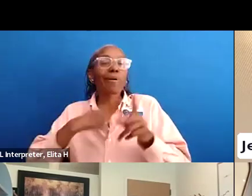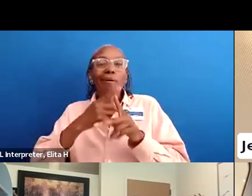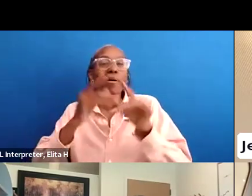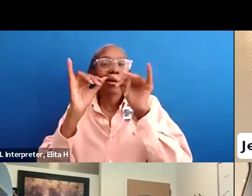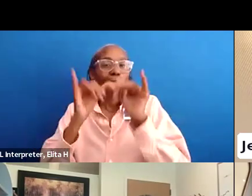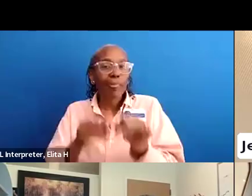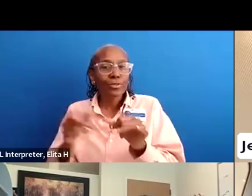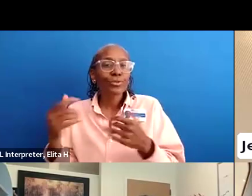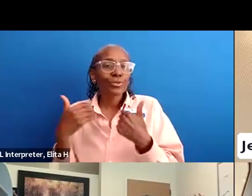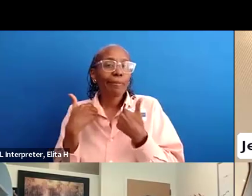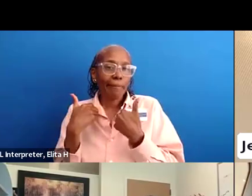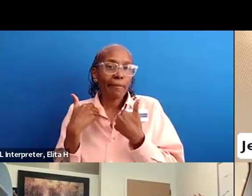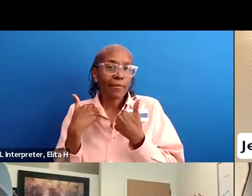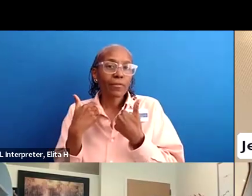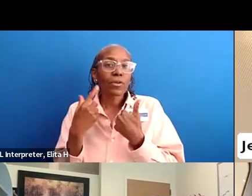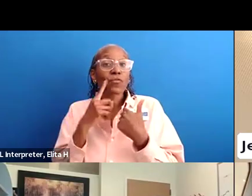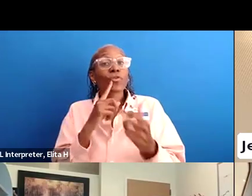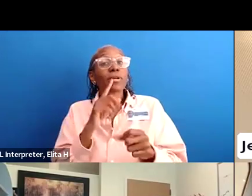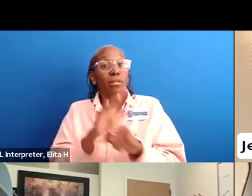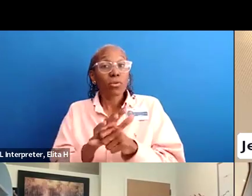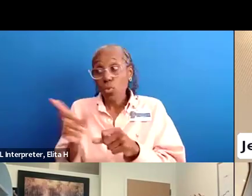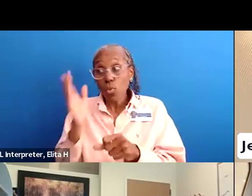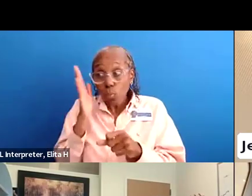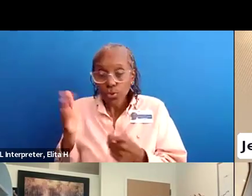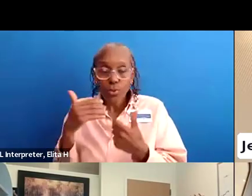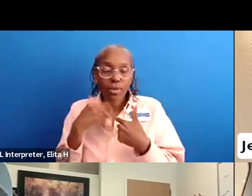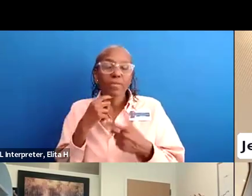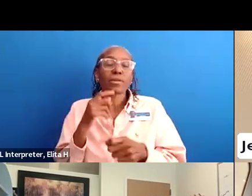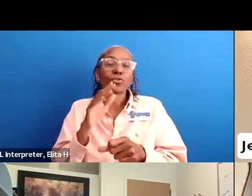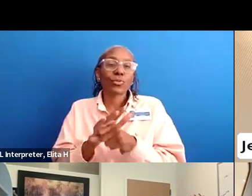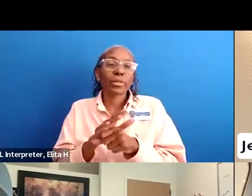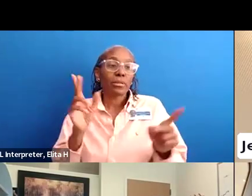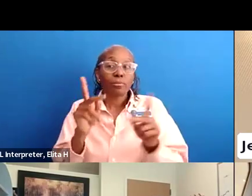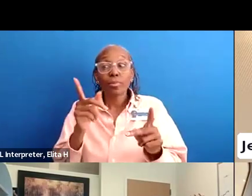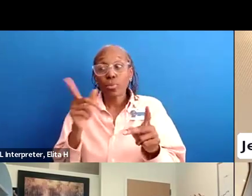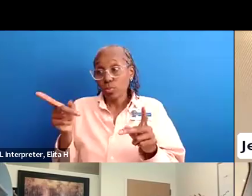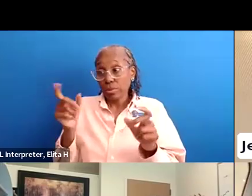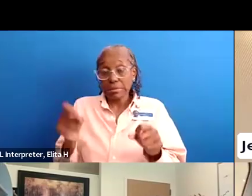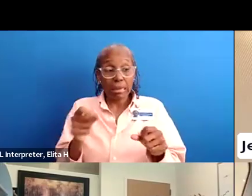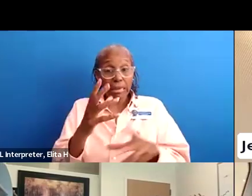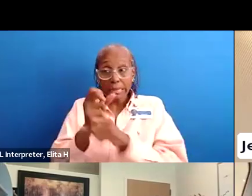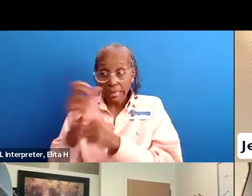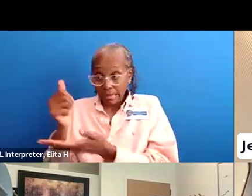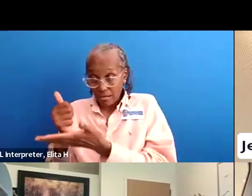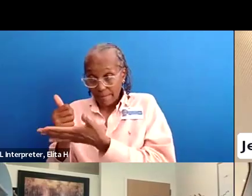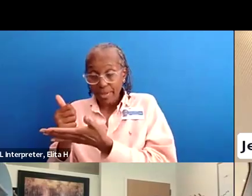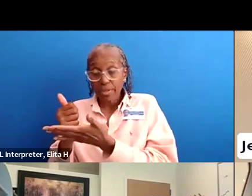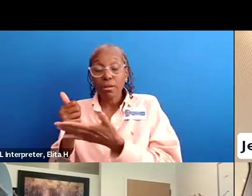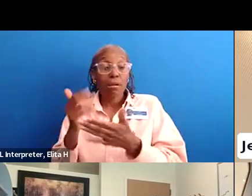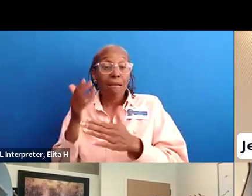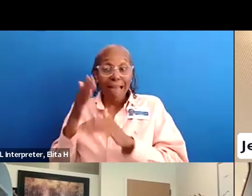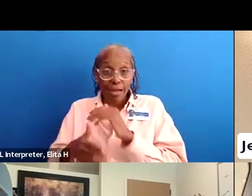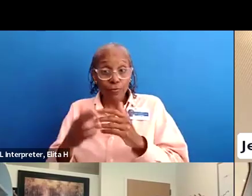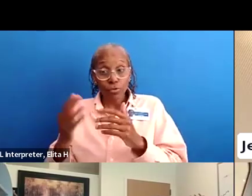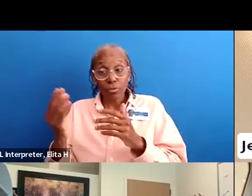parameters do you have for ensuring, or will you have for ensuring, that people will be able to get the help they need after they get